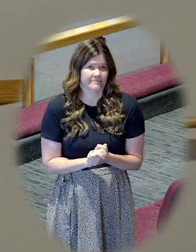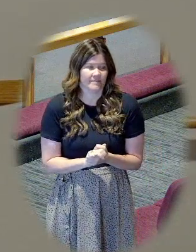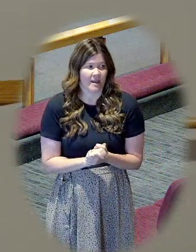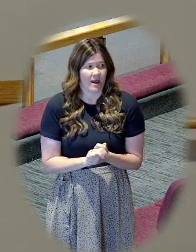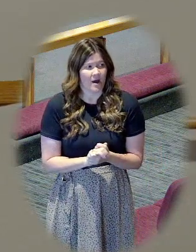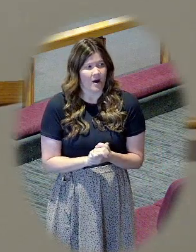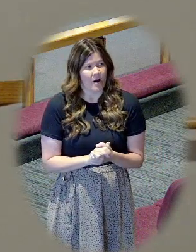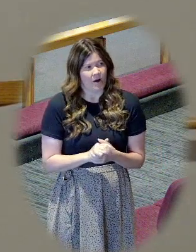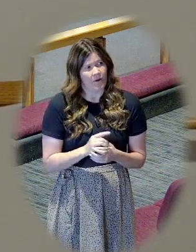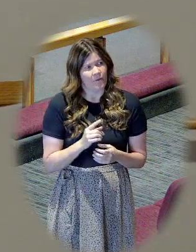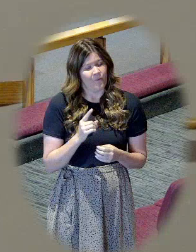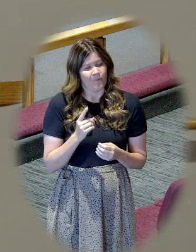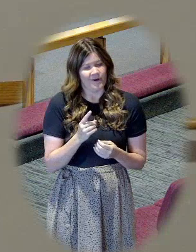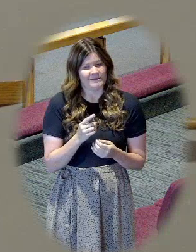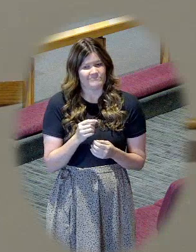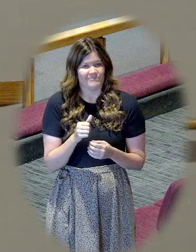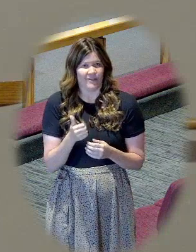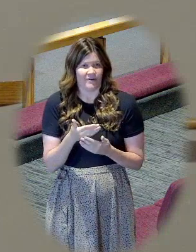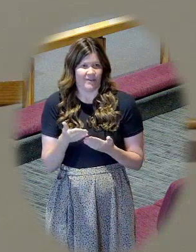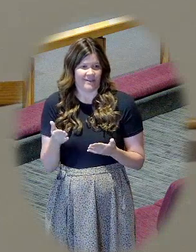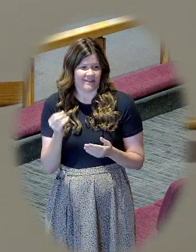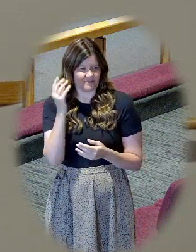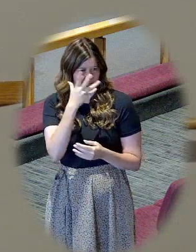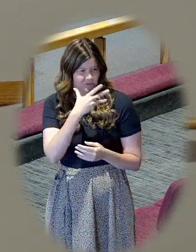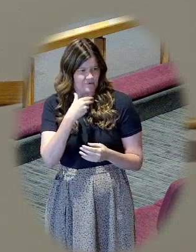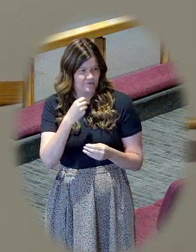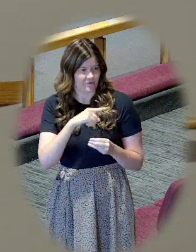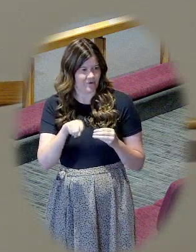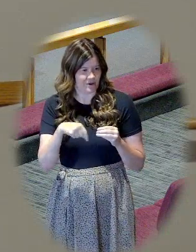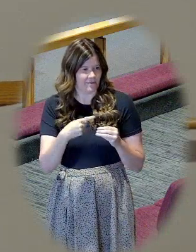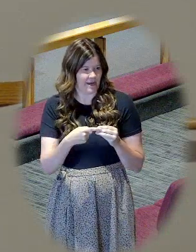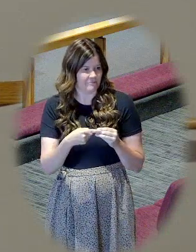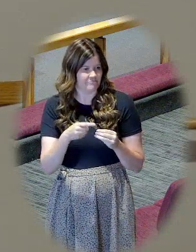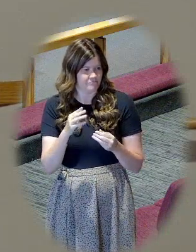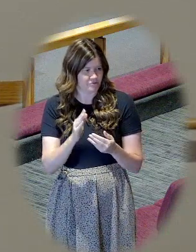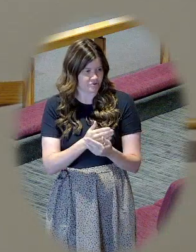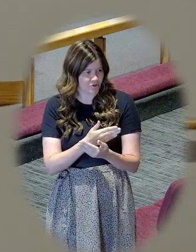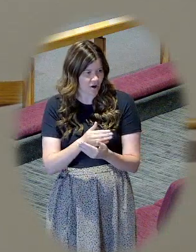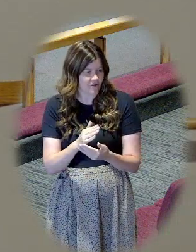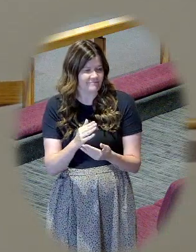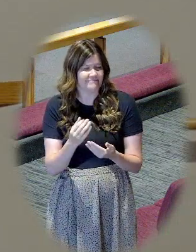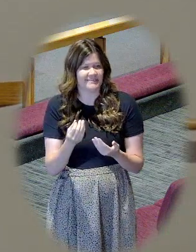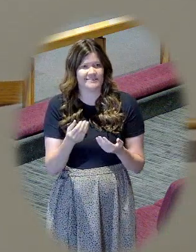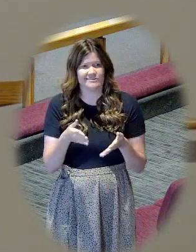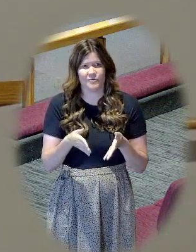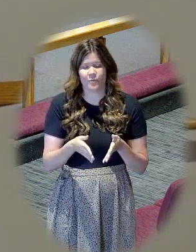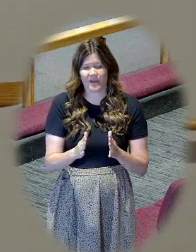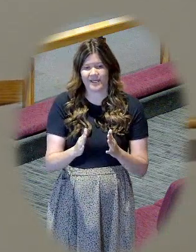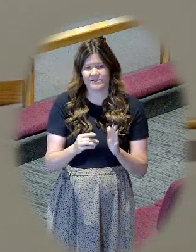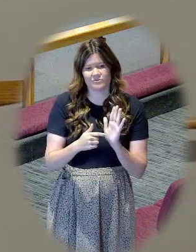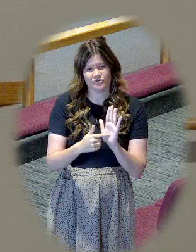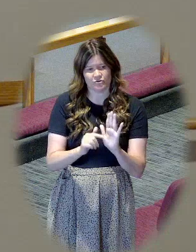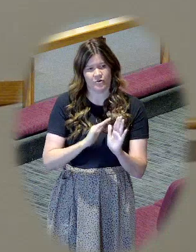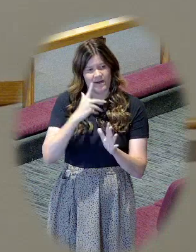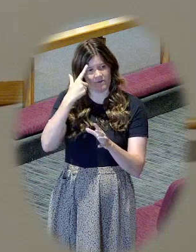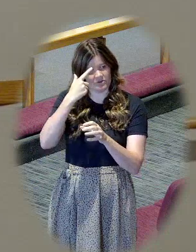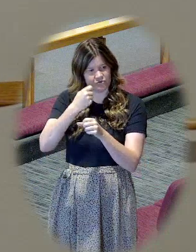One of the things that's beautiful about song is that it's a way to express our trust.